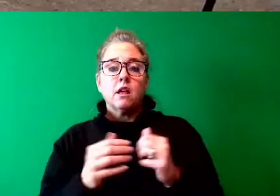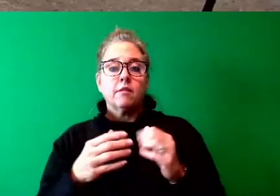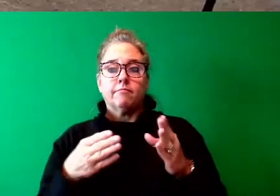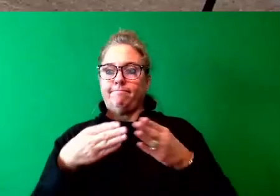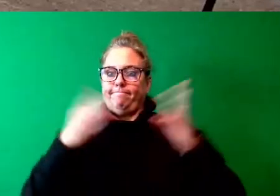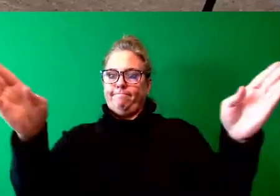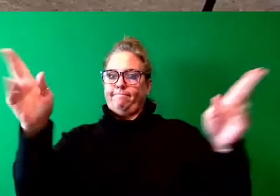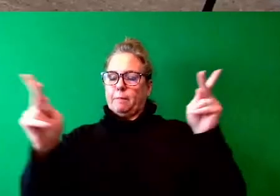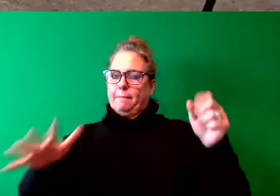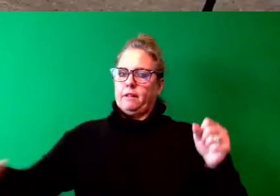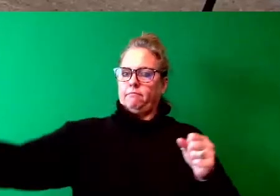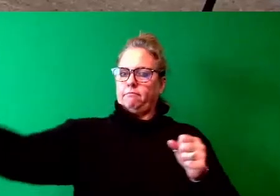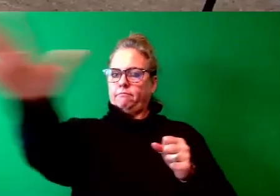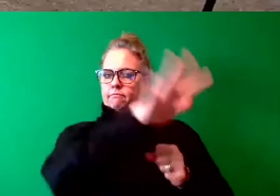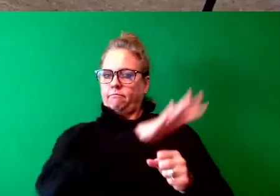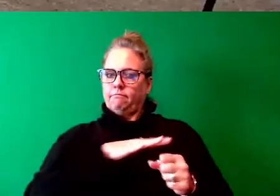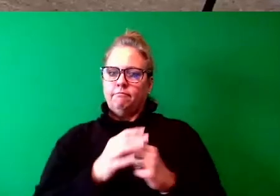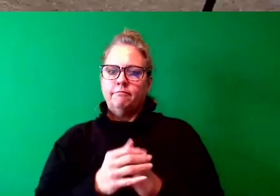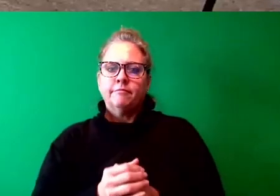And,